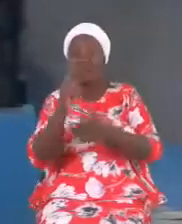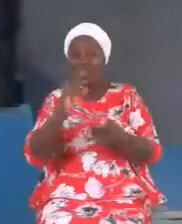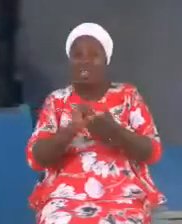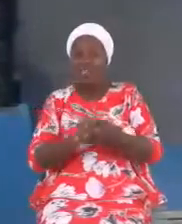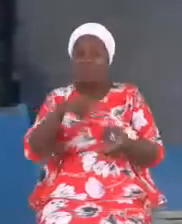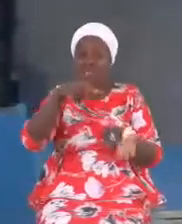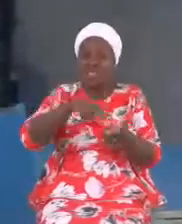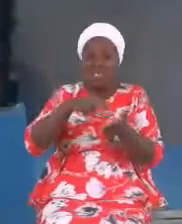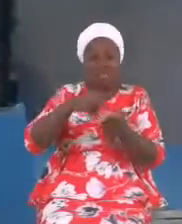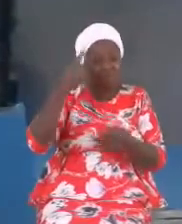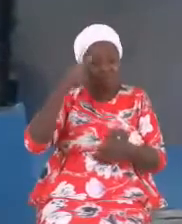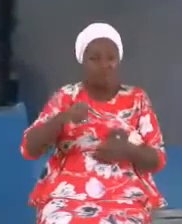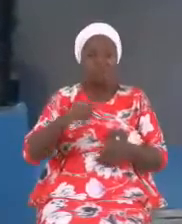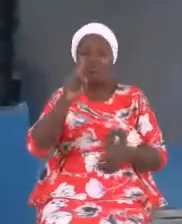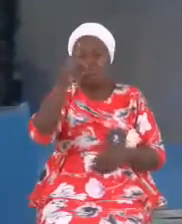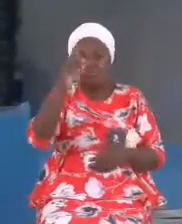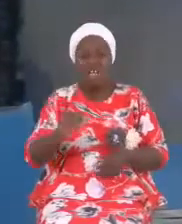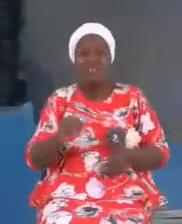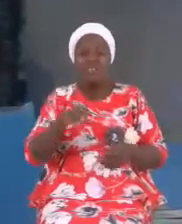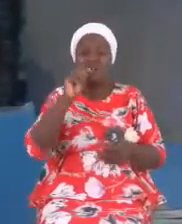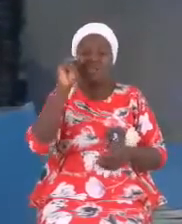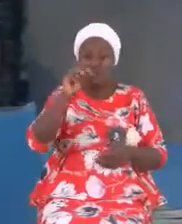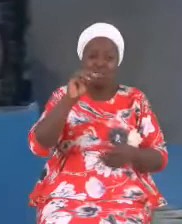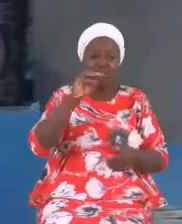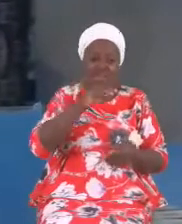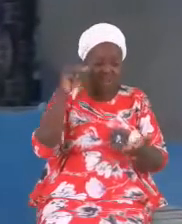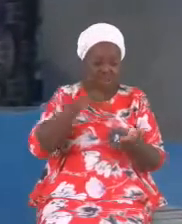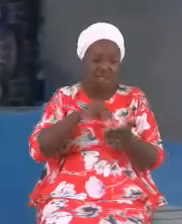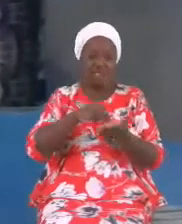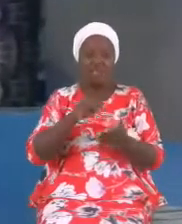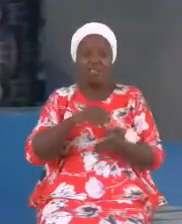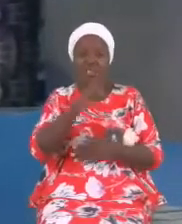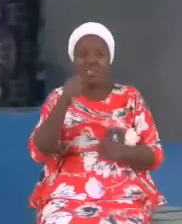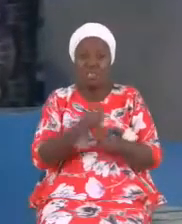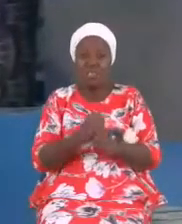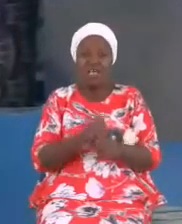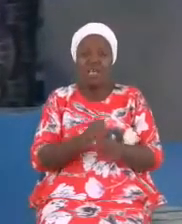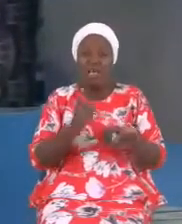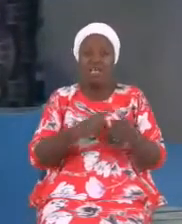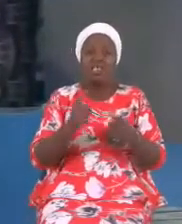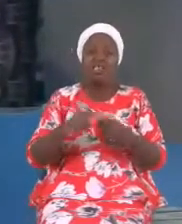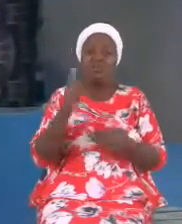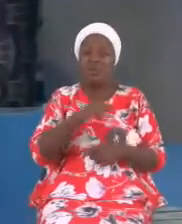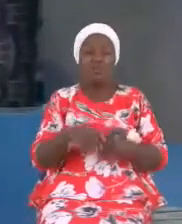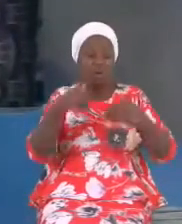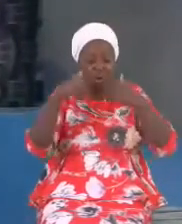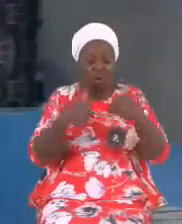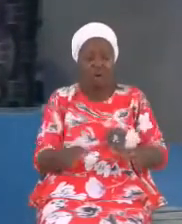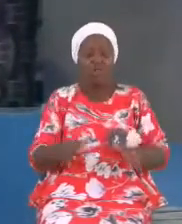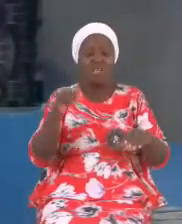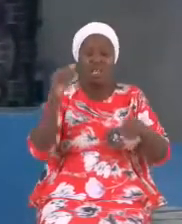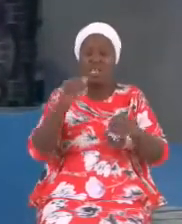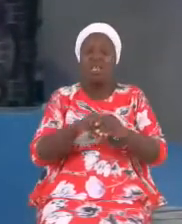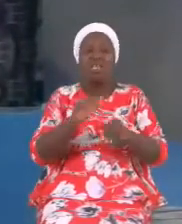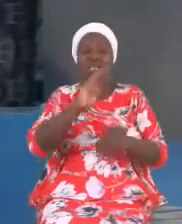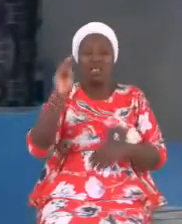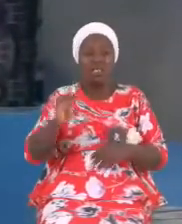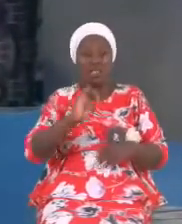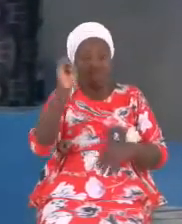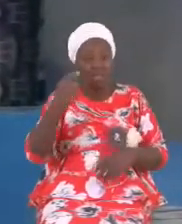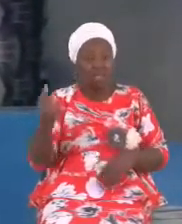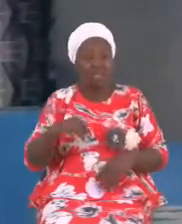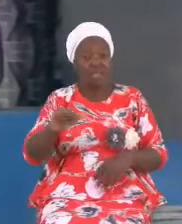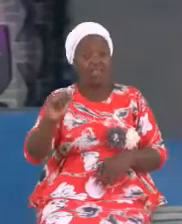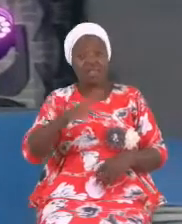1,000 years, 1,000,000 years, 1,000,000,000,000 years, ever and ever, you'll be lost in eternity. You'll be in darkness. But